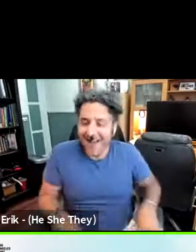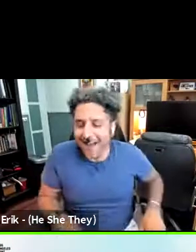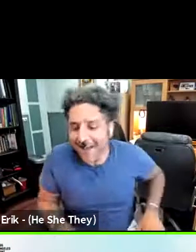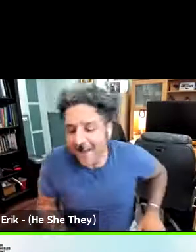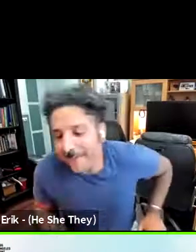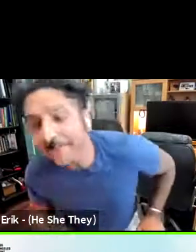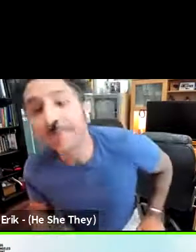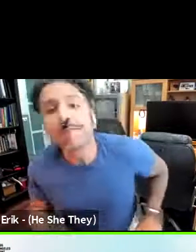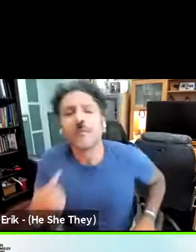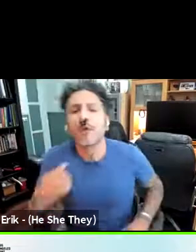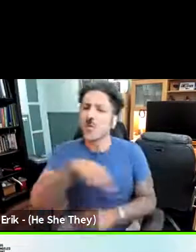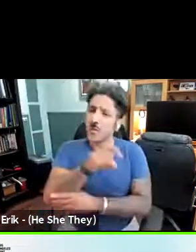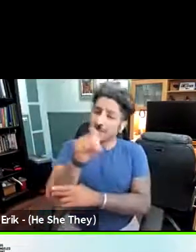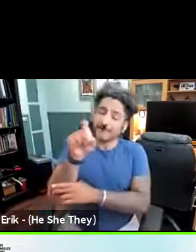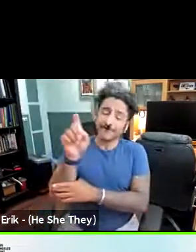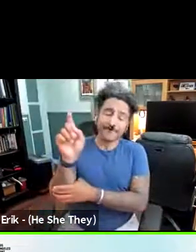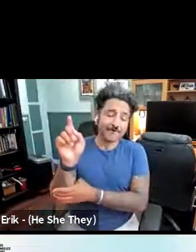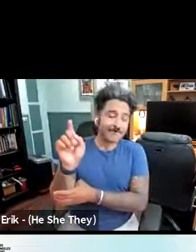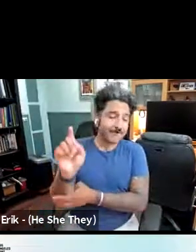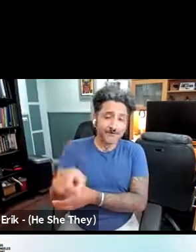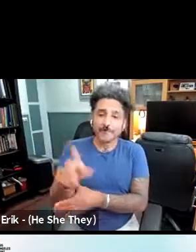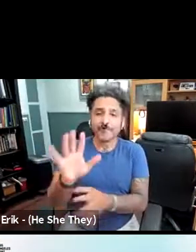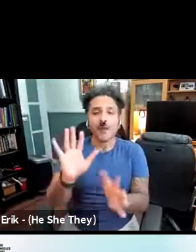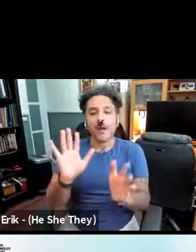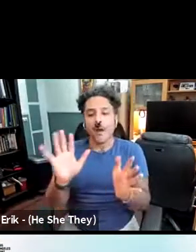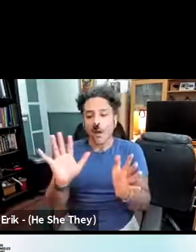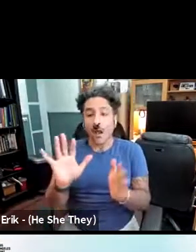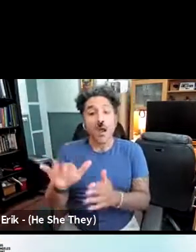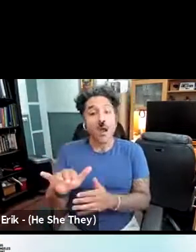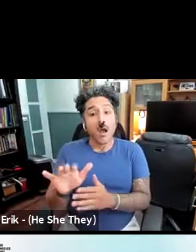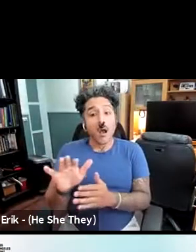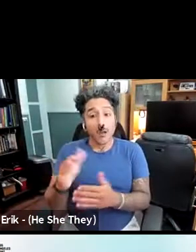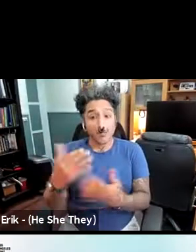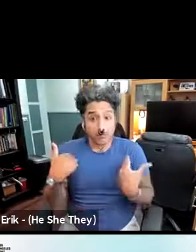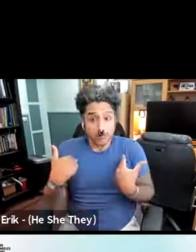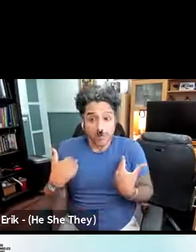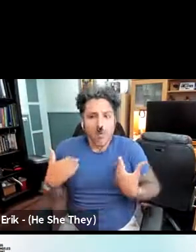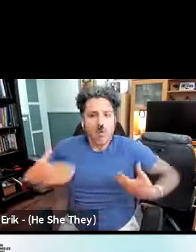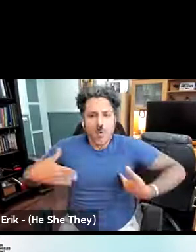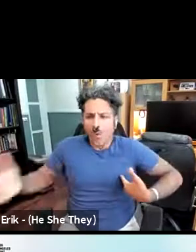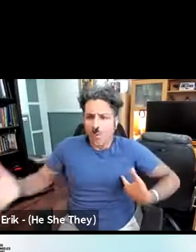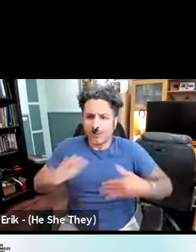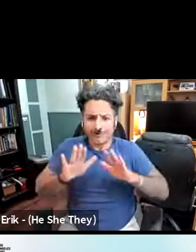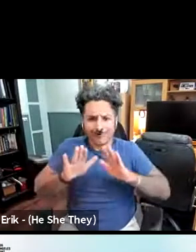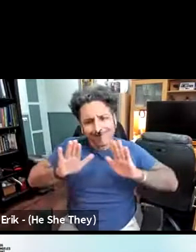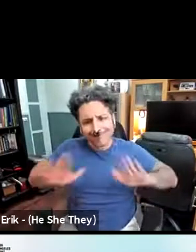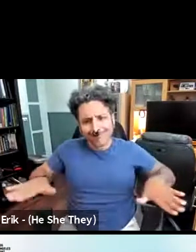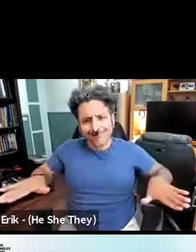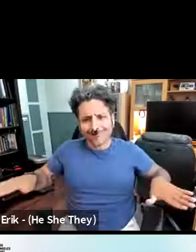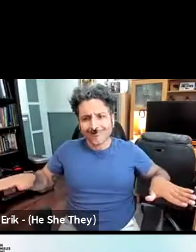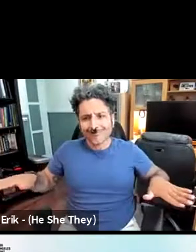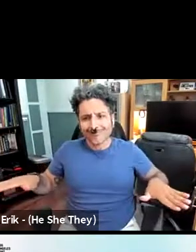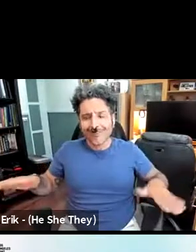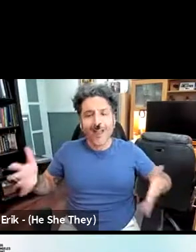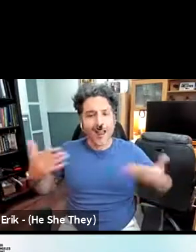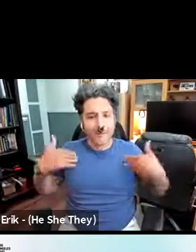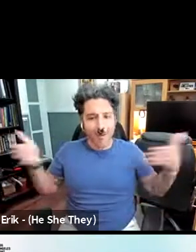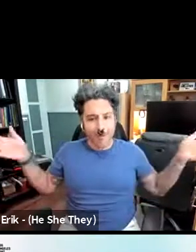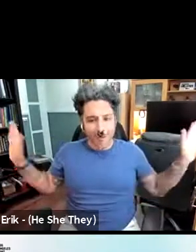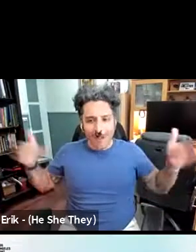So we have got to put underneath our wings that Luckie is getting ready to send me